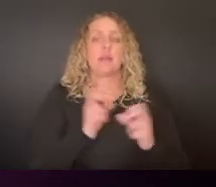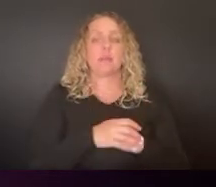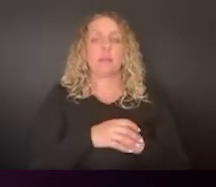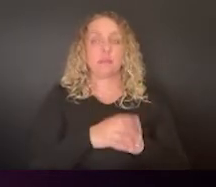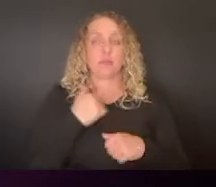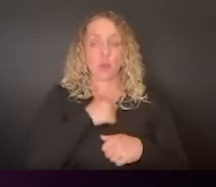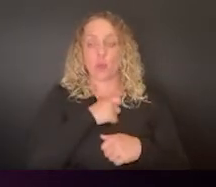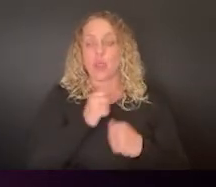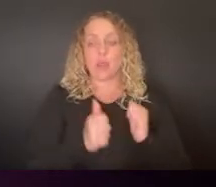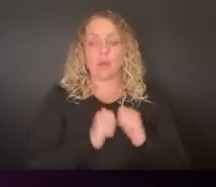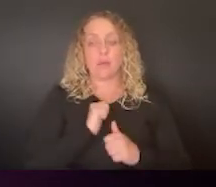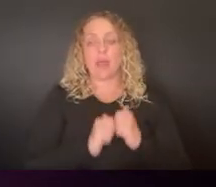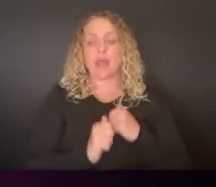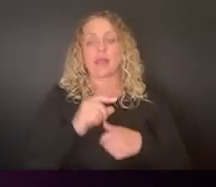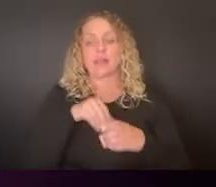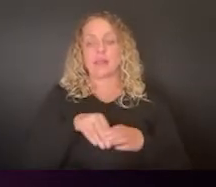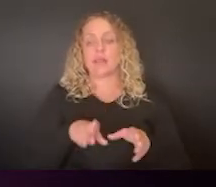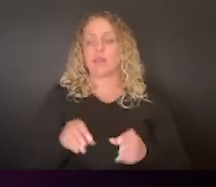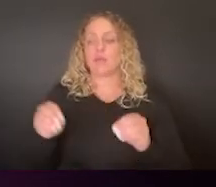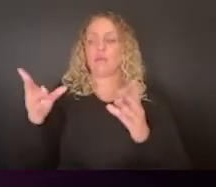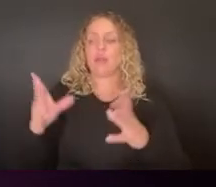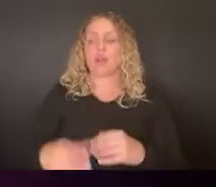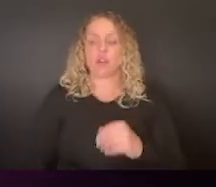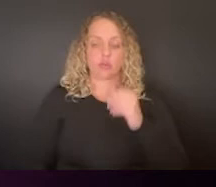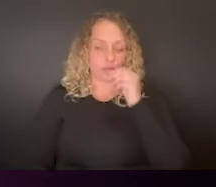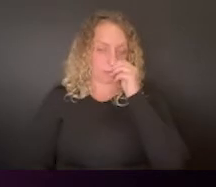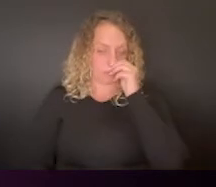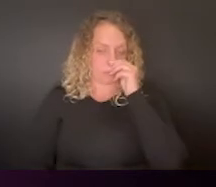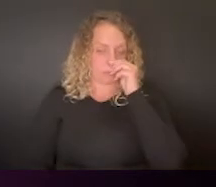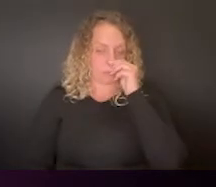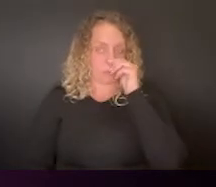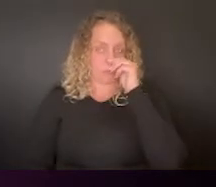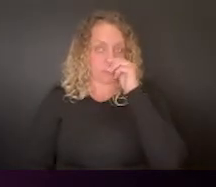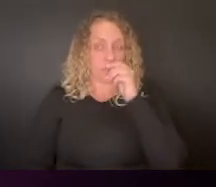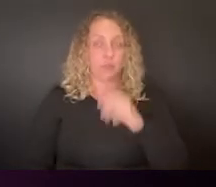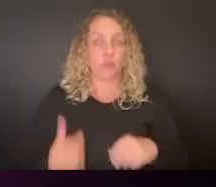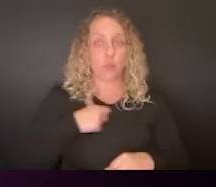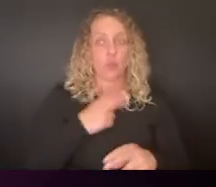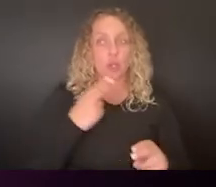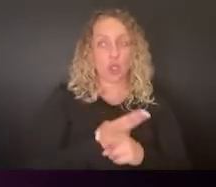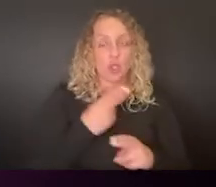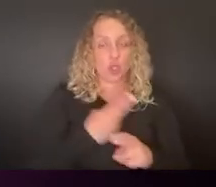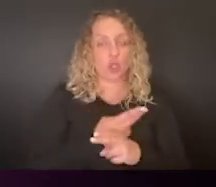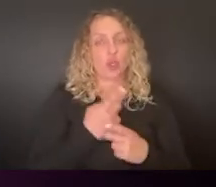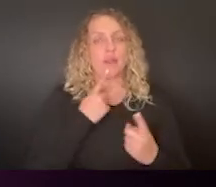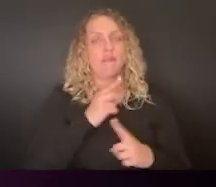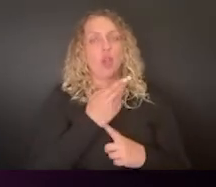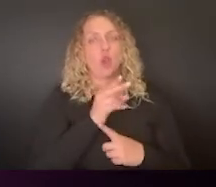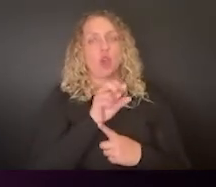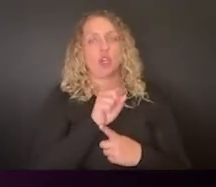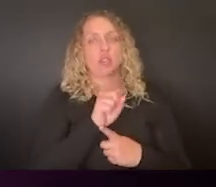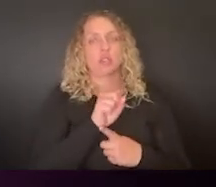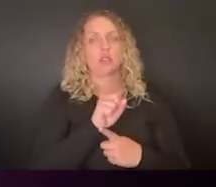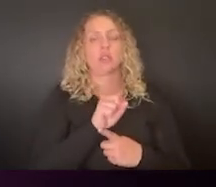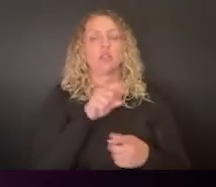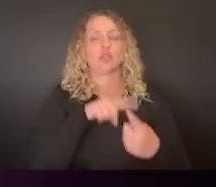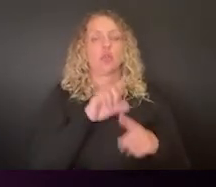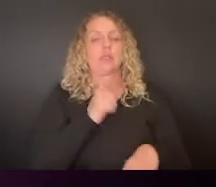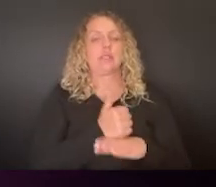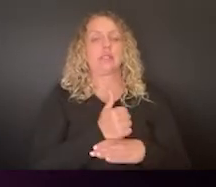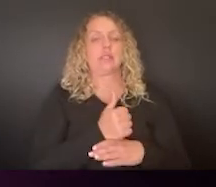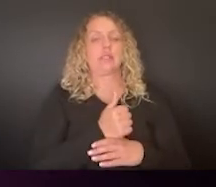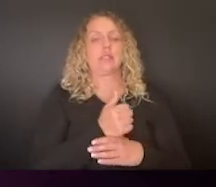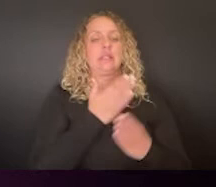point. So we could leverage our rebrand flag value to set the theme, and we could pass the theme into the provider.